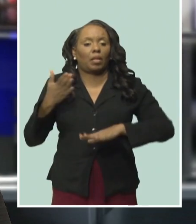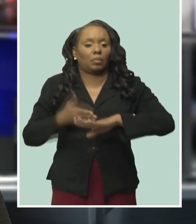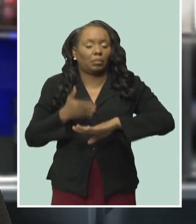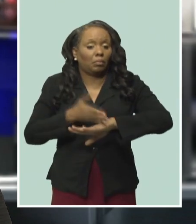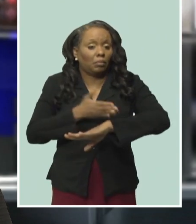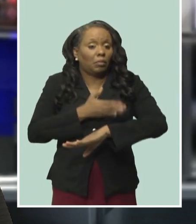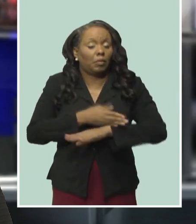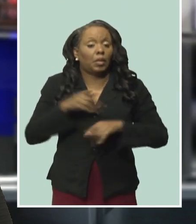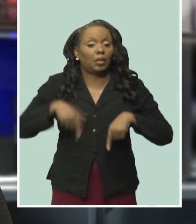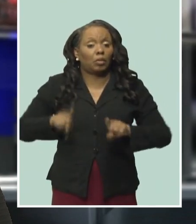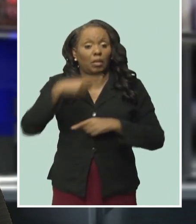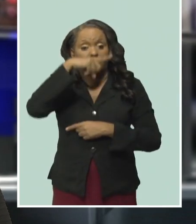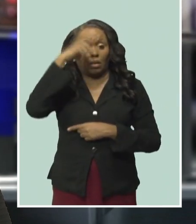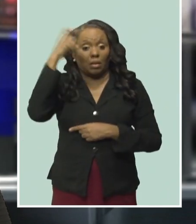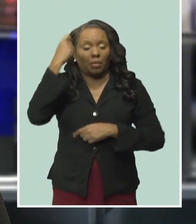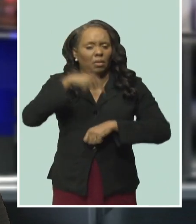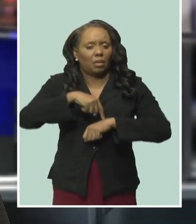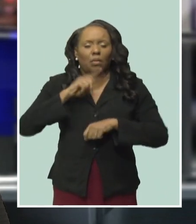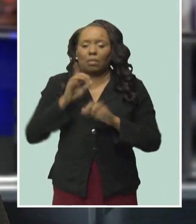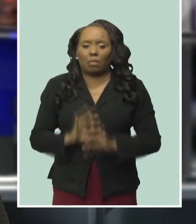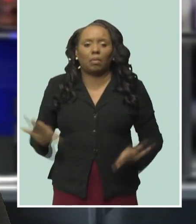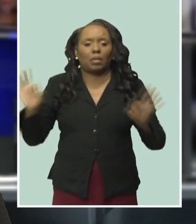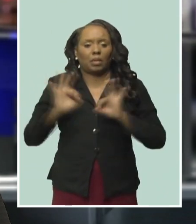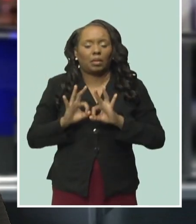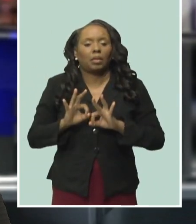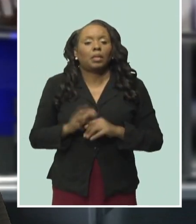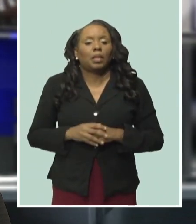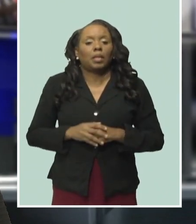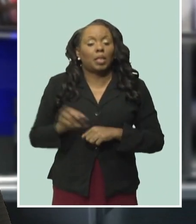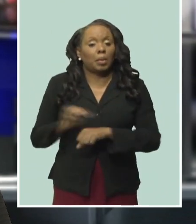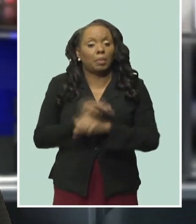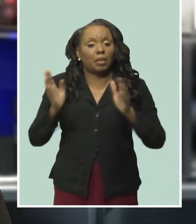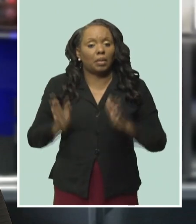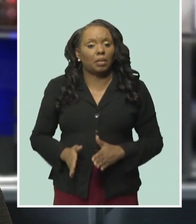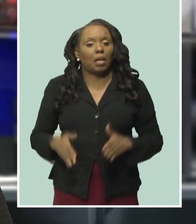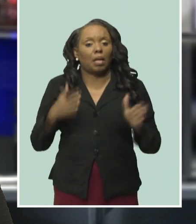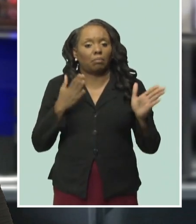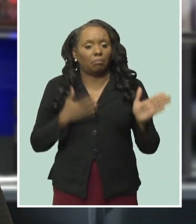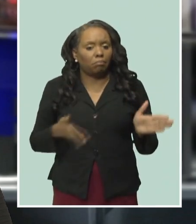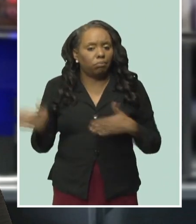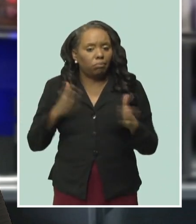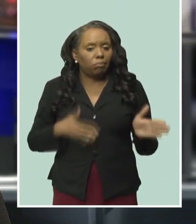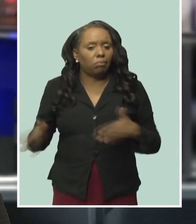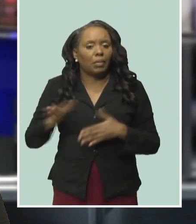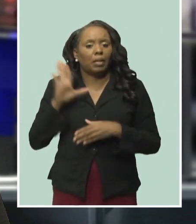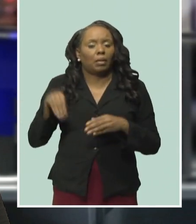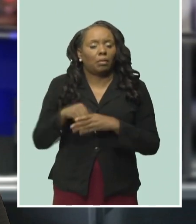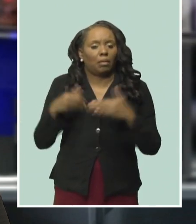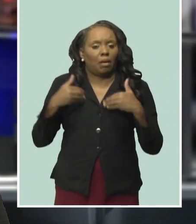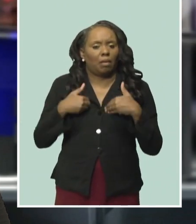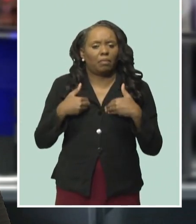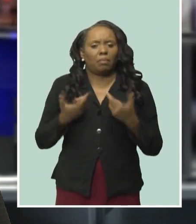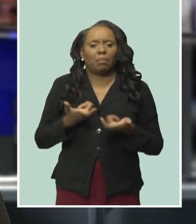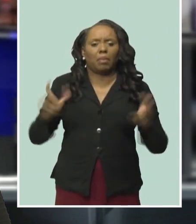sector's performance during the summer period is also a priority. The Tourism Minister has been speaking about plans which include hosting